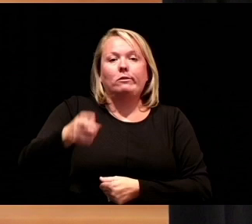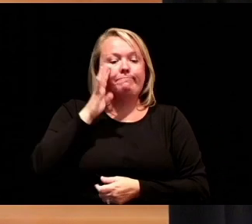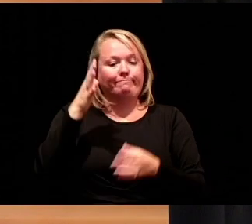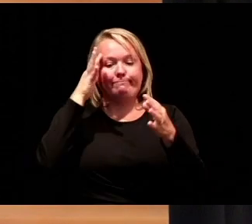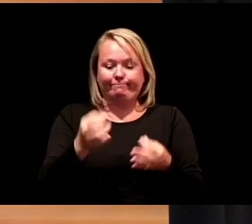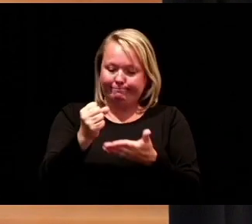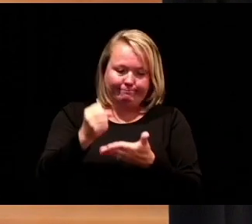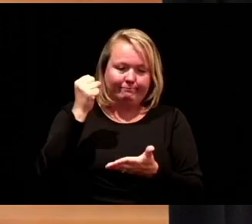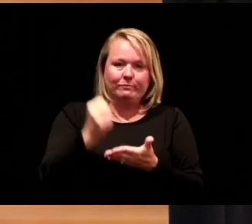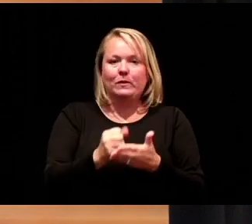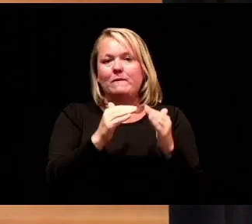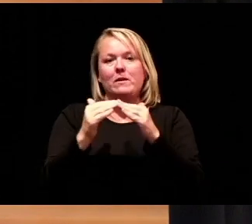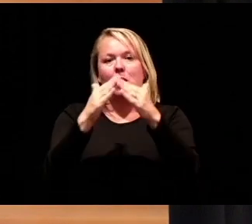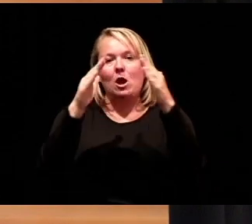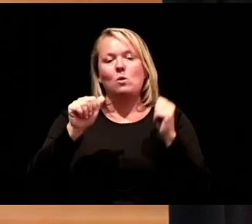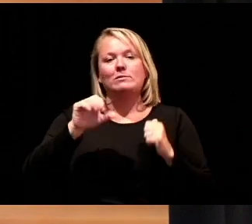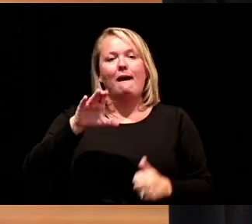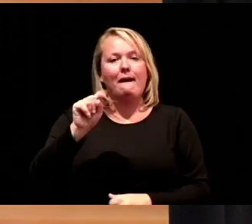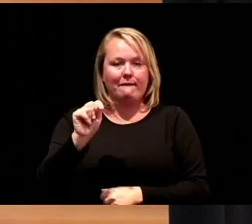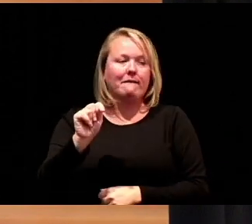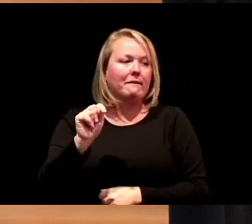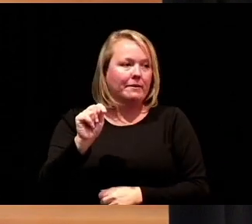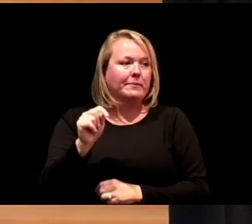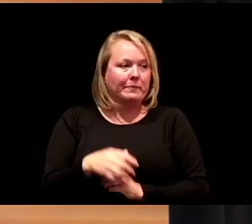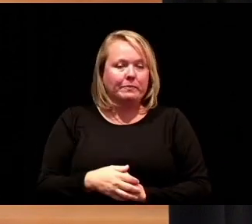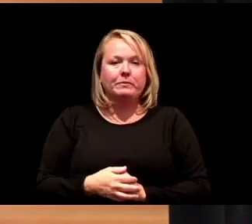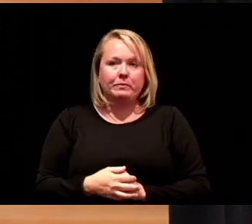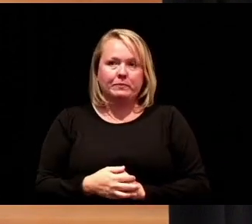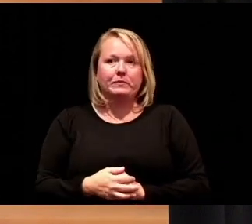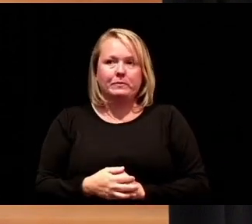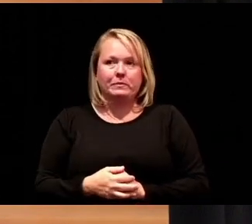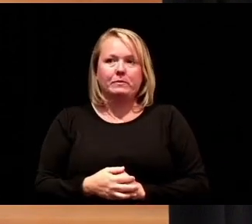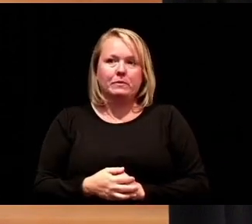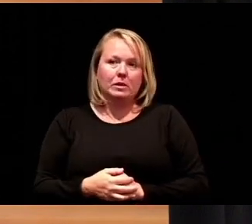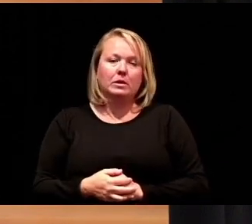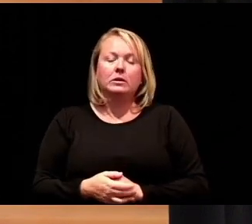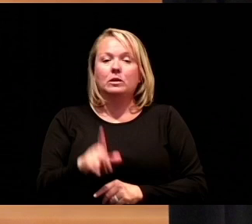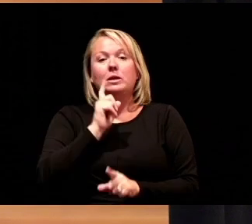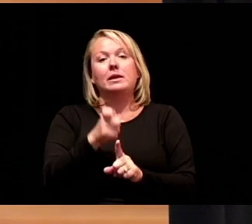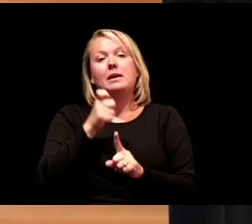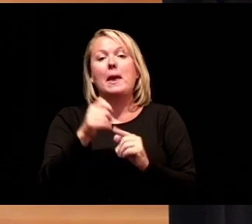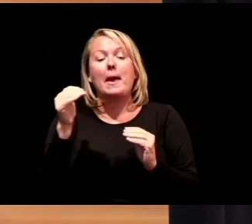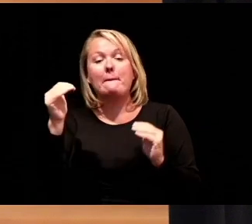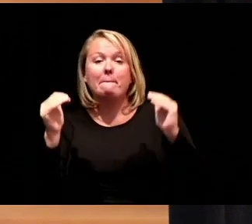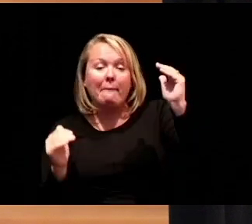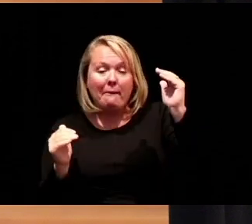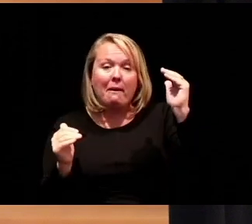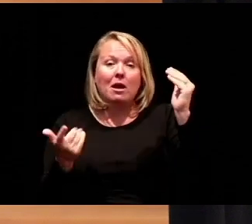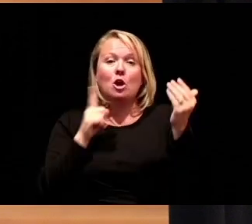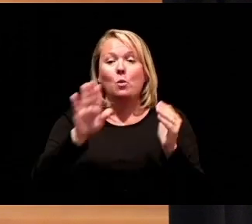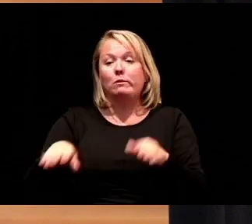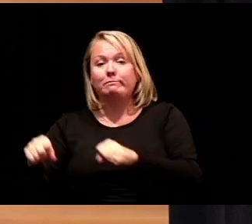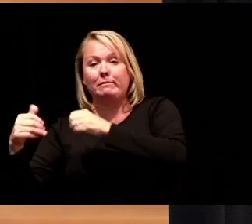segregation, but it doesn't do it directly, and at 55 plus years, it has not been effective. Our